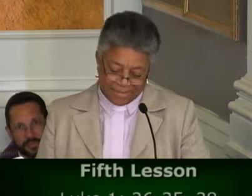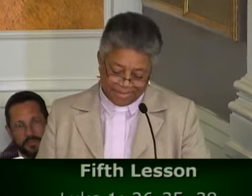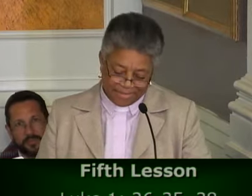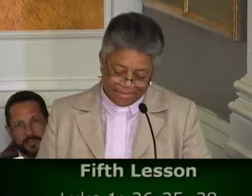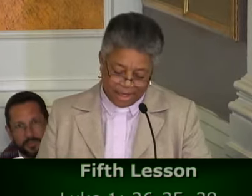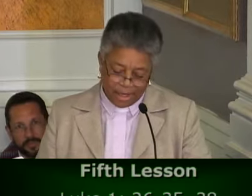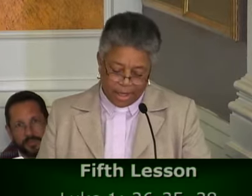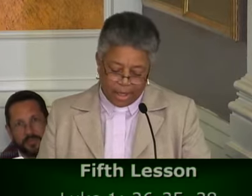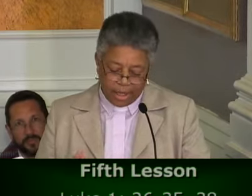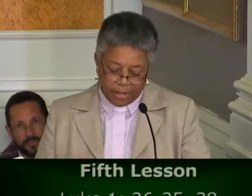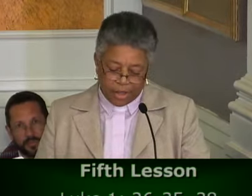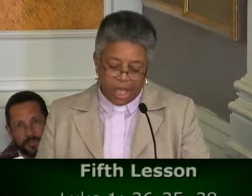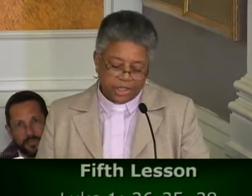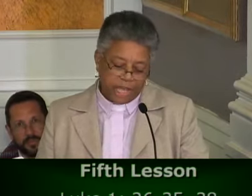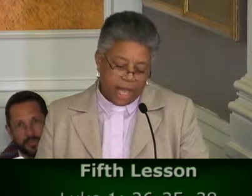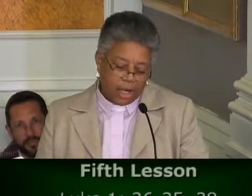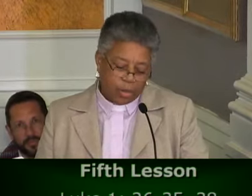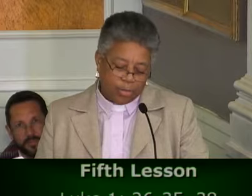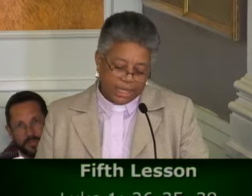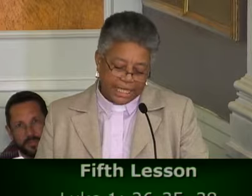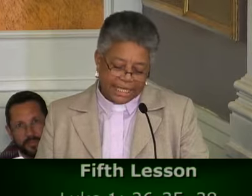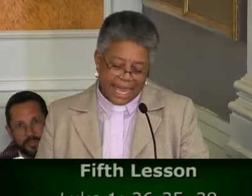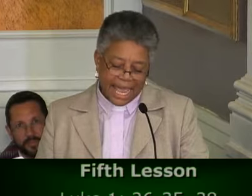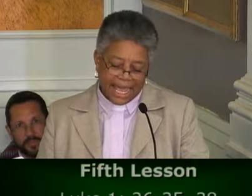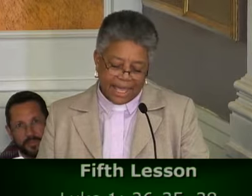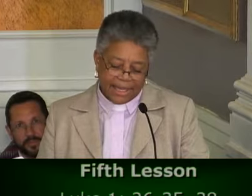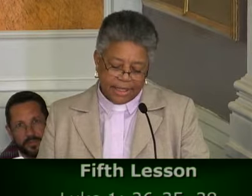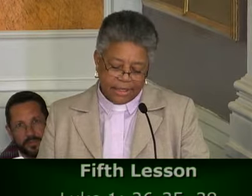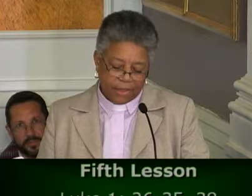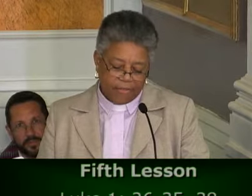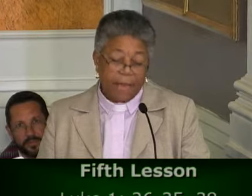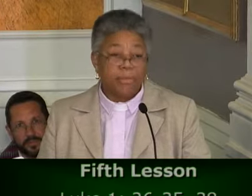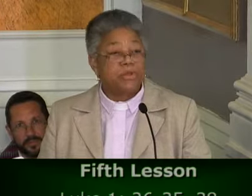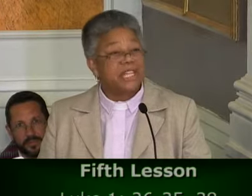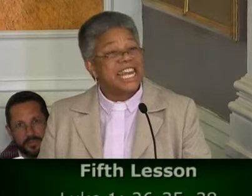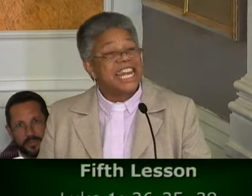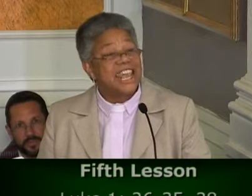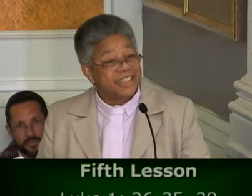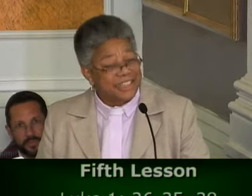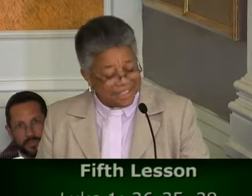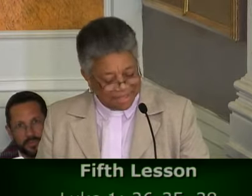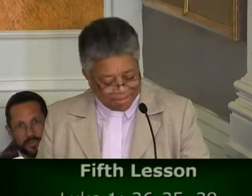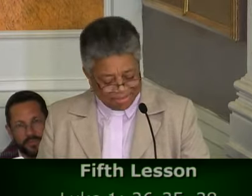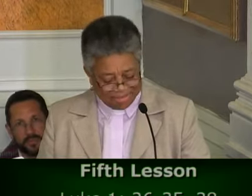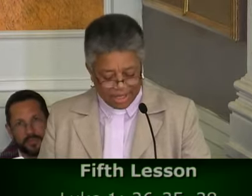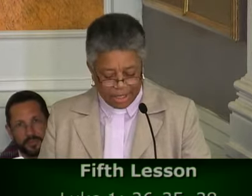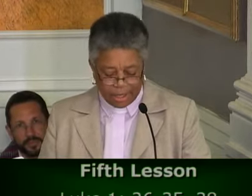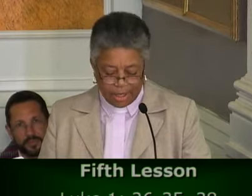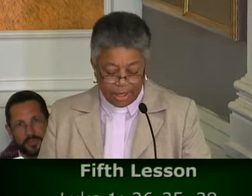den. The young child will put its hand into the viper's nest.